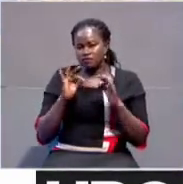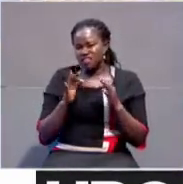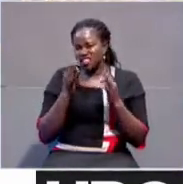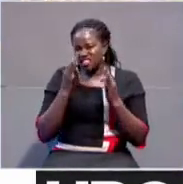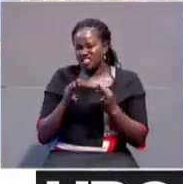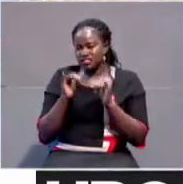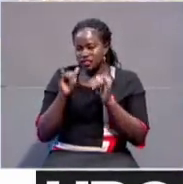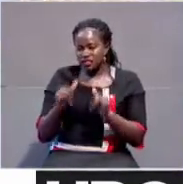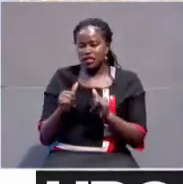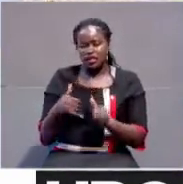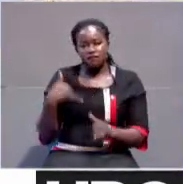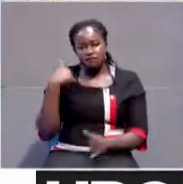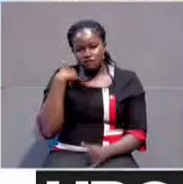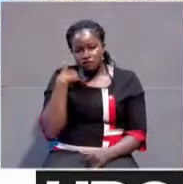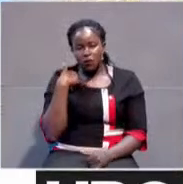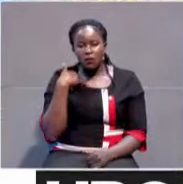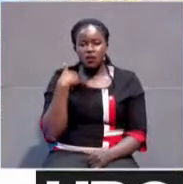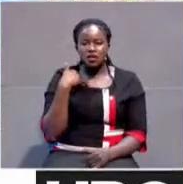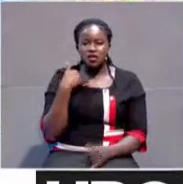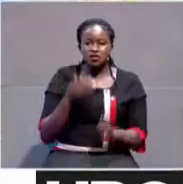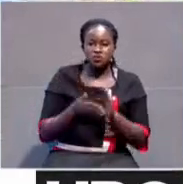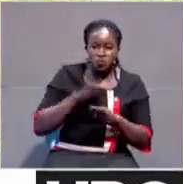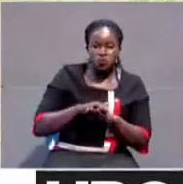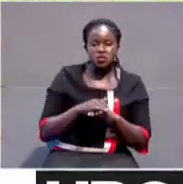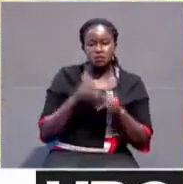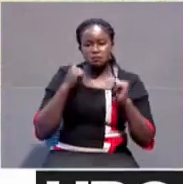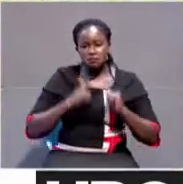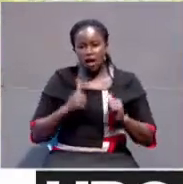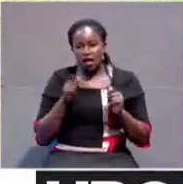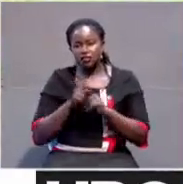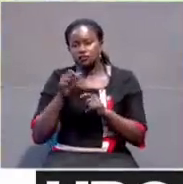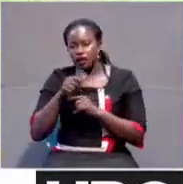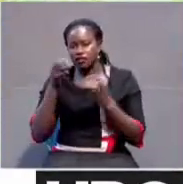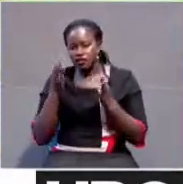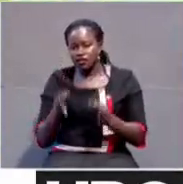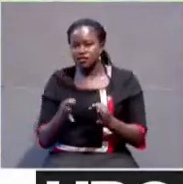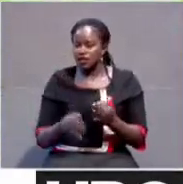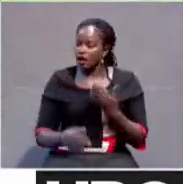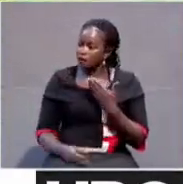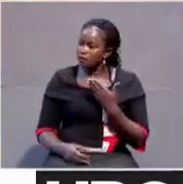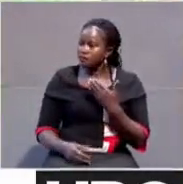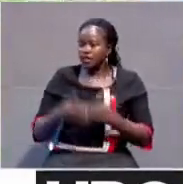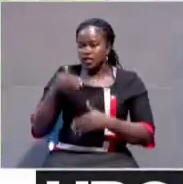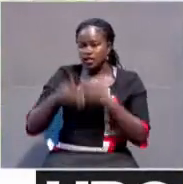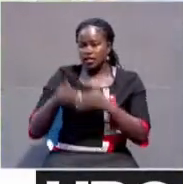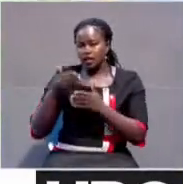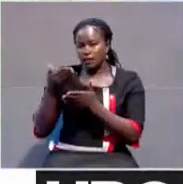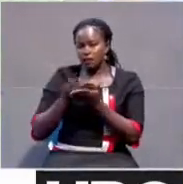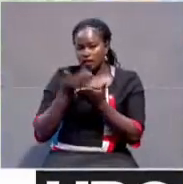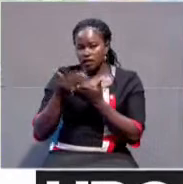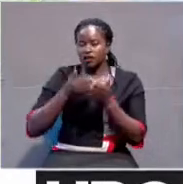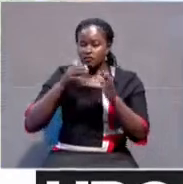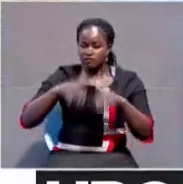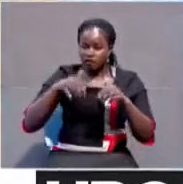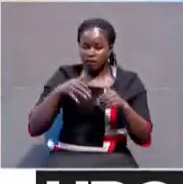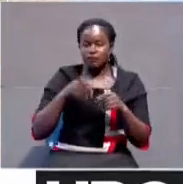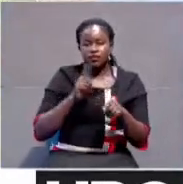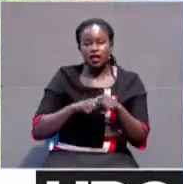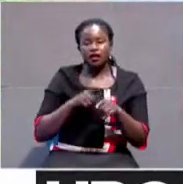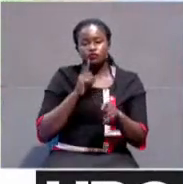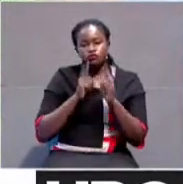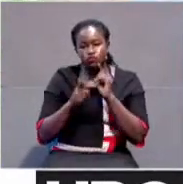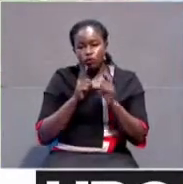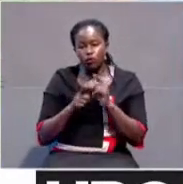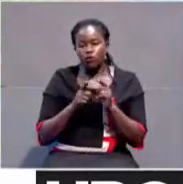shoes, a mobile phone and a bag amongst others, were discovered in a nearby banana plantation. Speaking to